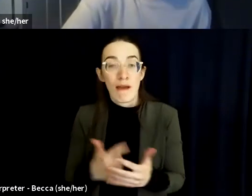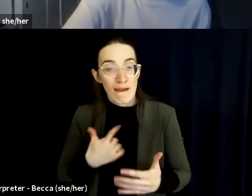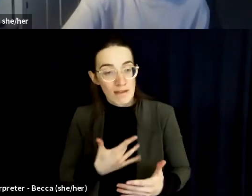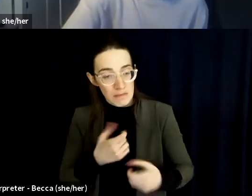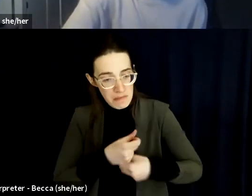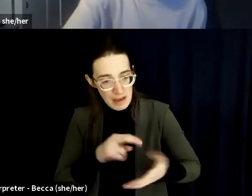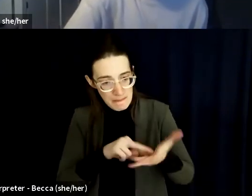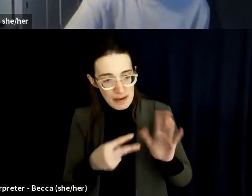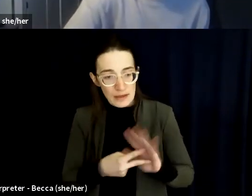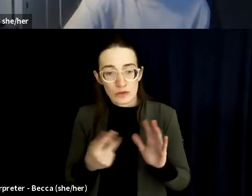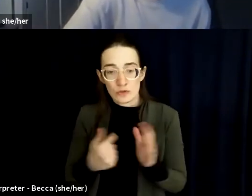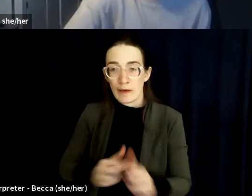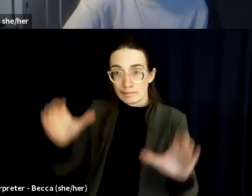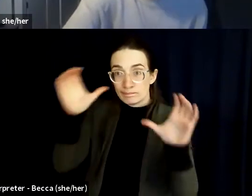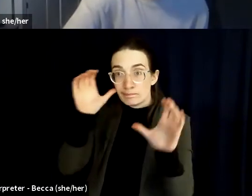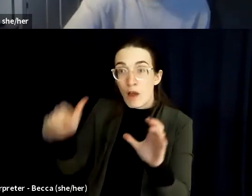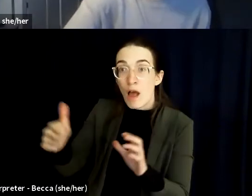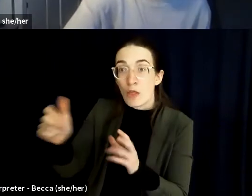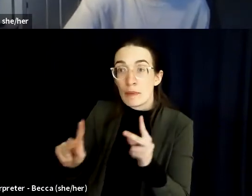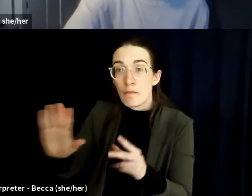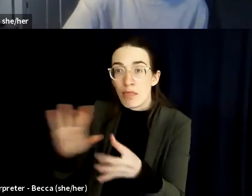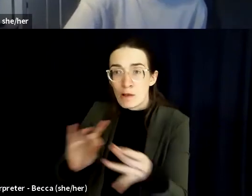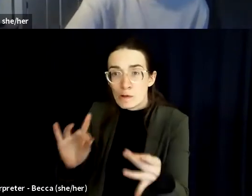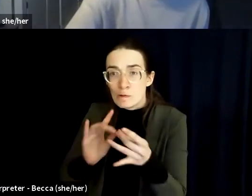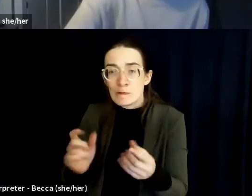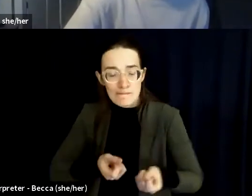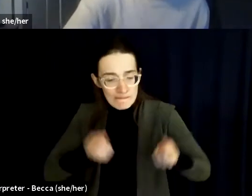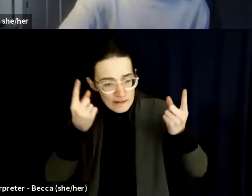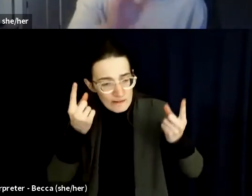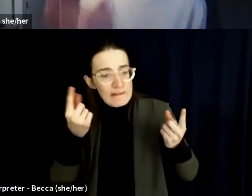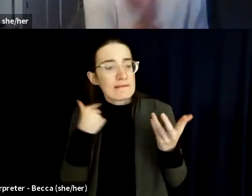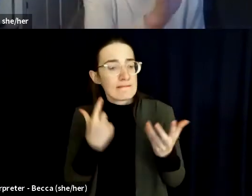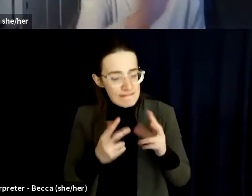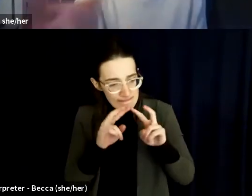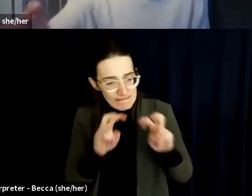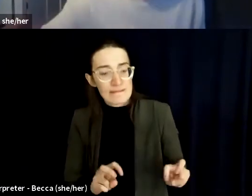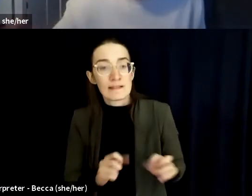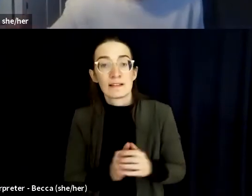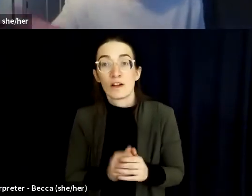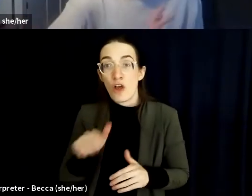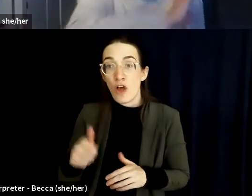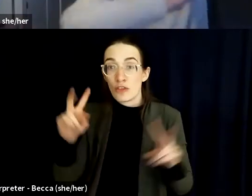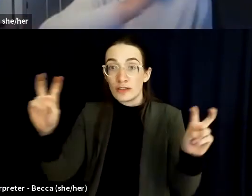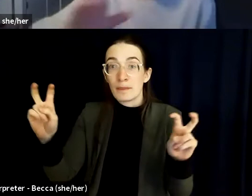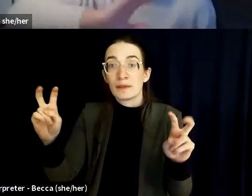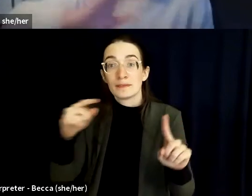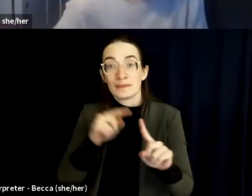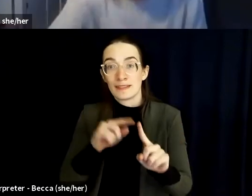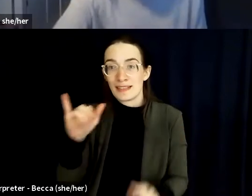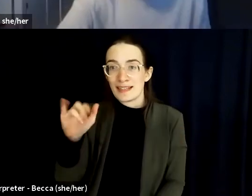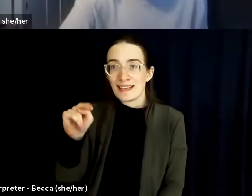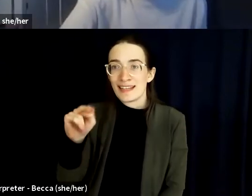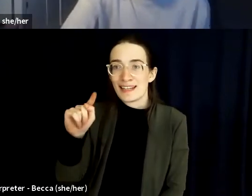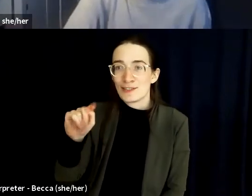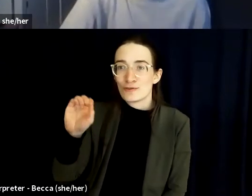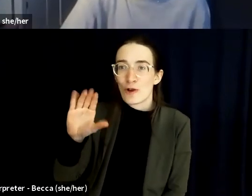bearing witness to other people's stories and how they've made sense of it and other topics. One, interoception. Again, Google